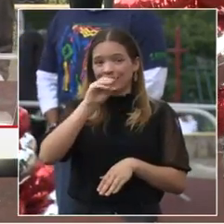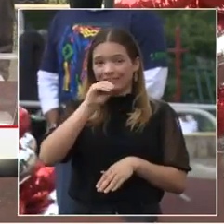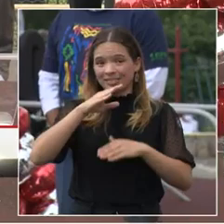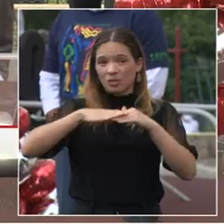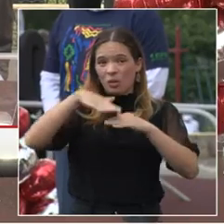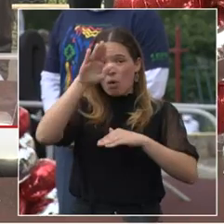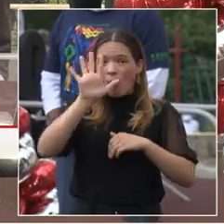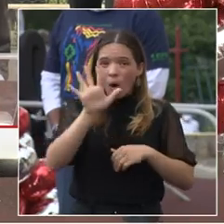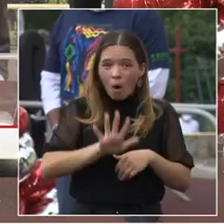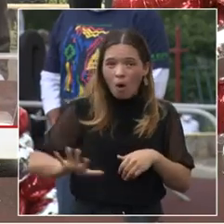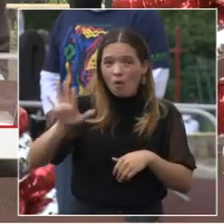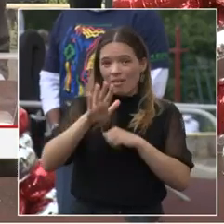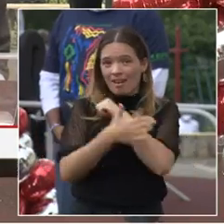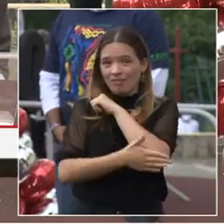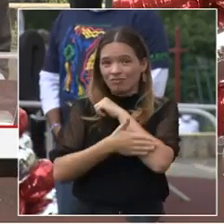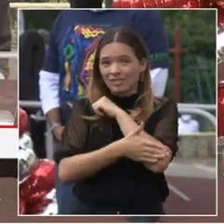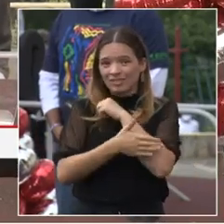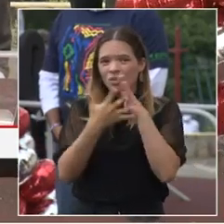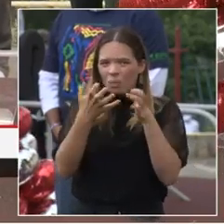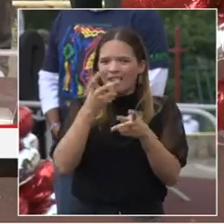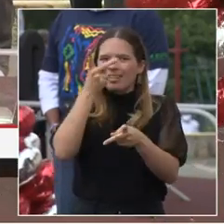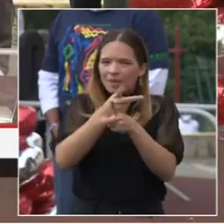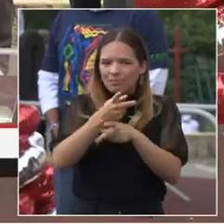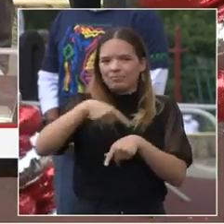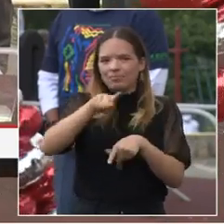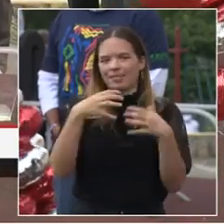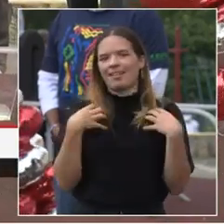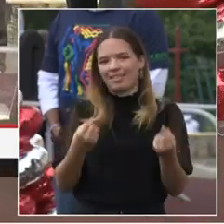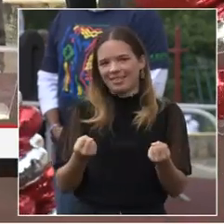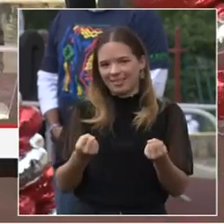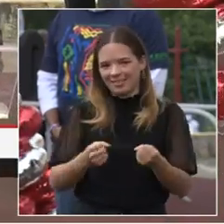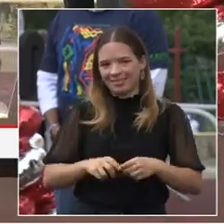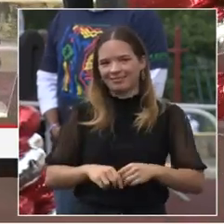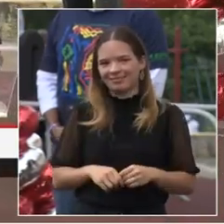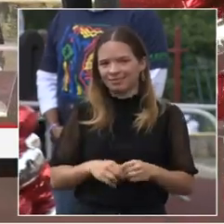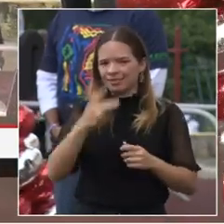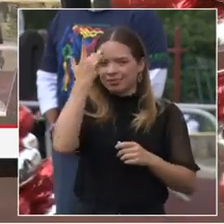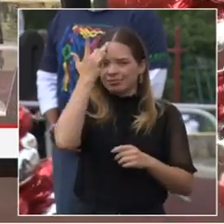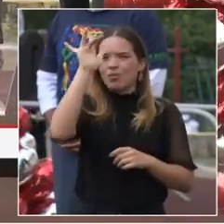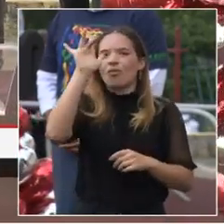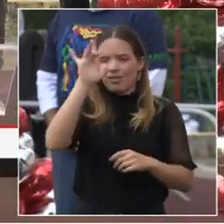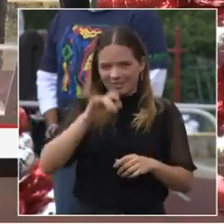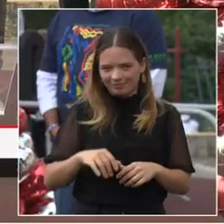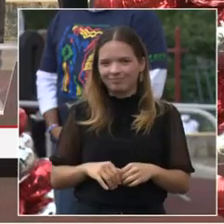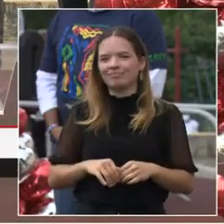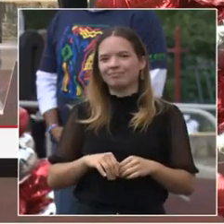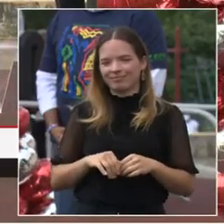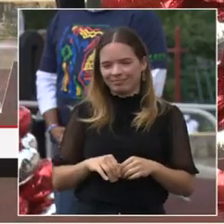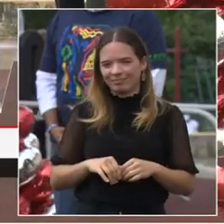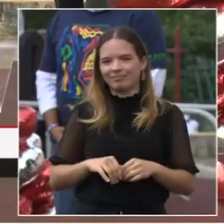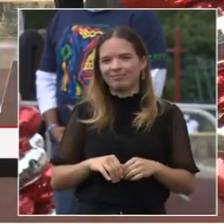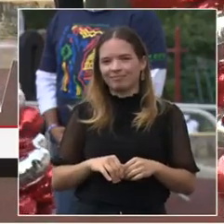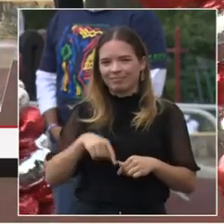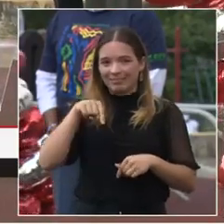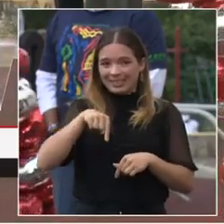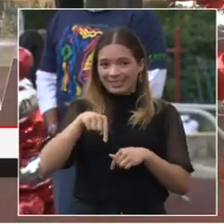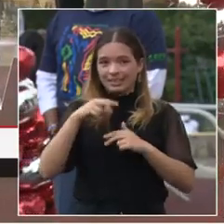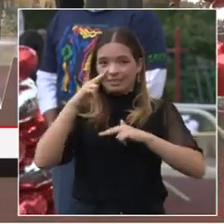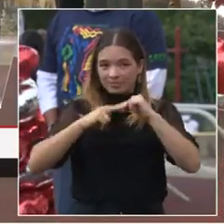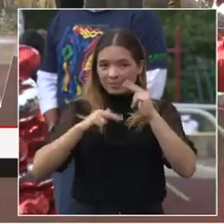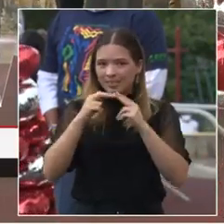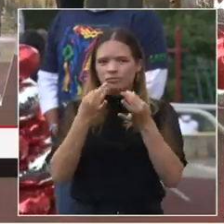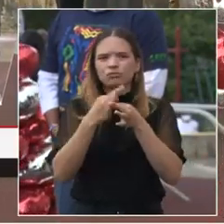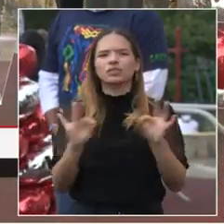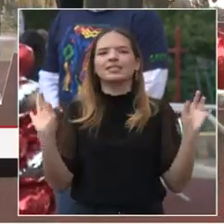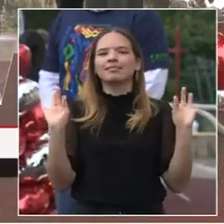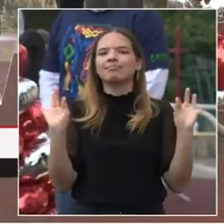we want you to stay healthy and wealthy and wise. And most of all, this facility is free. And working with